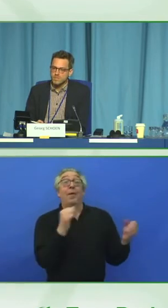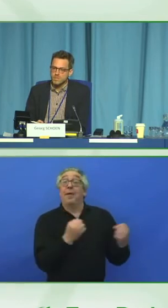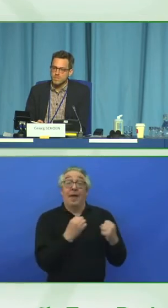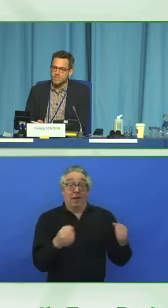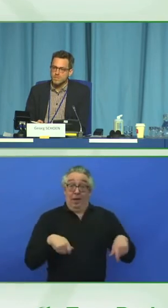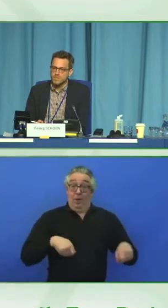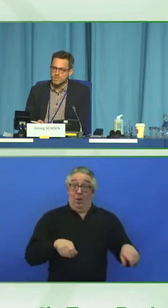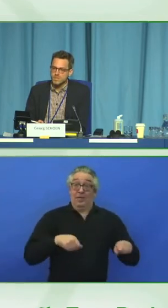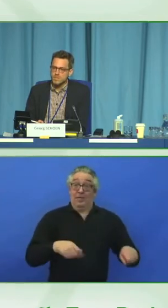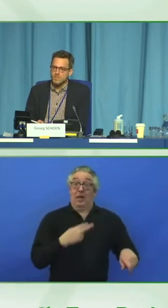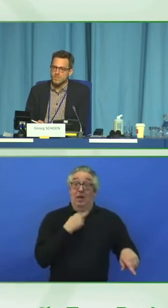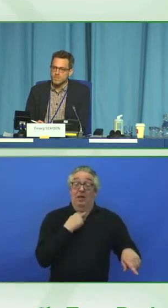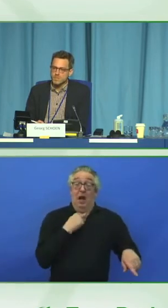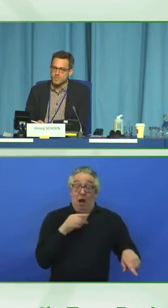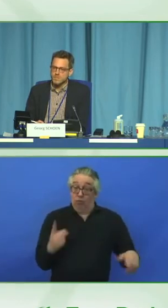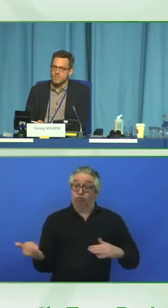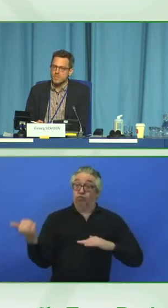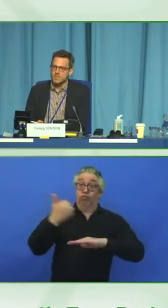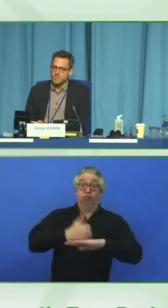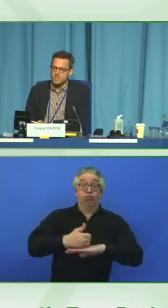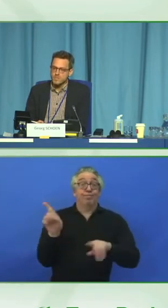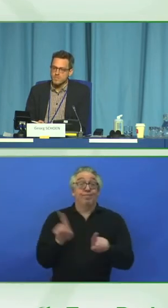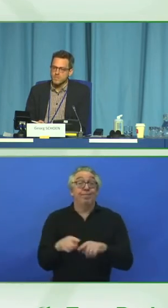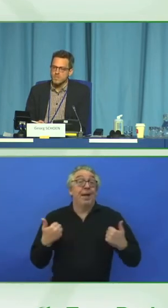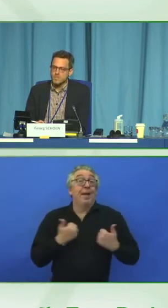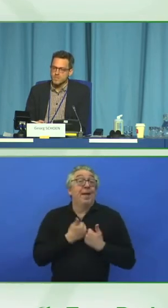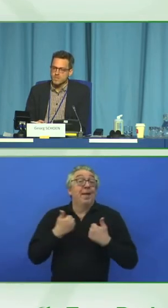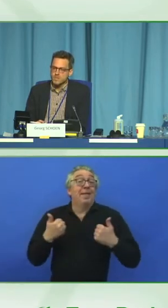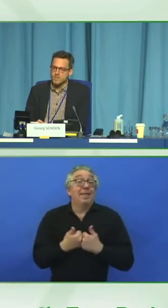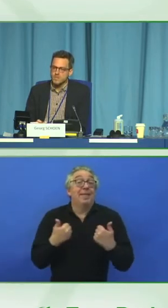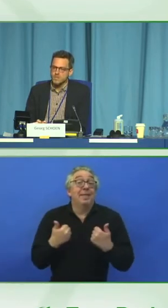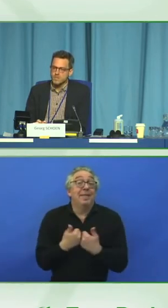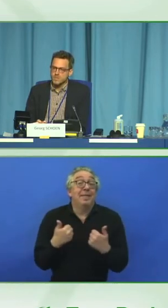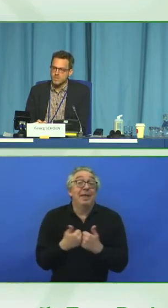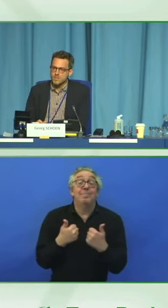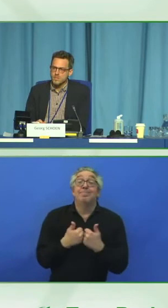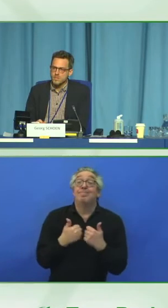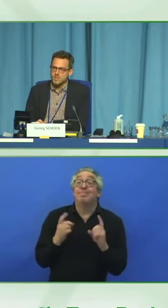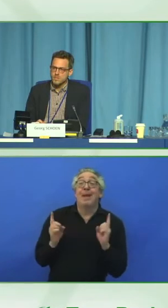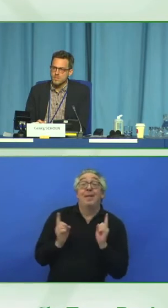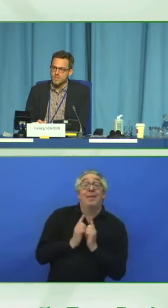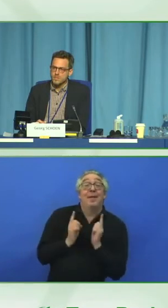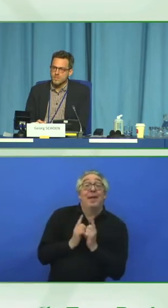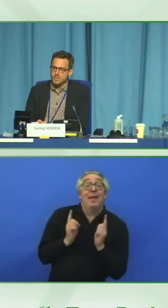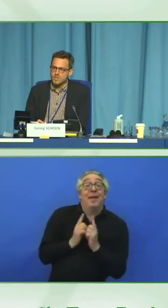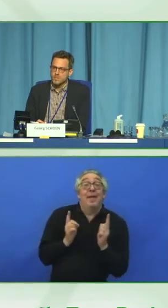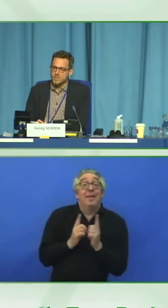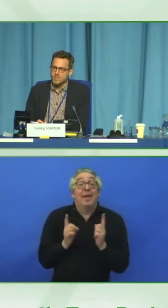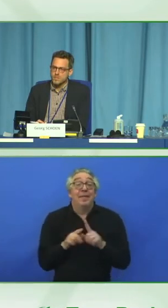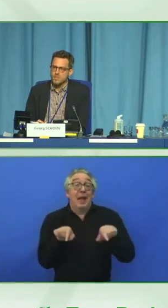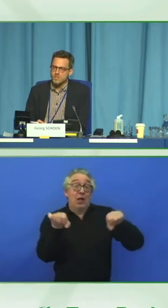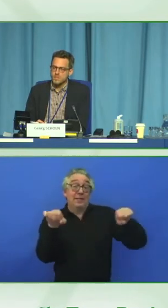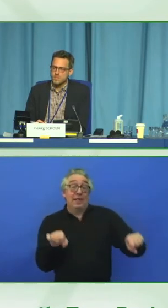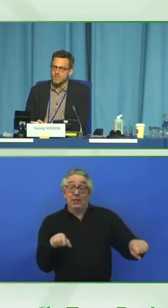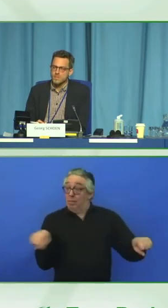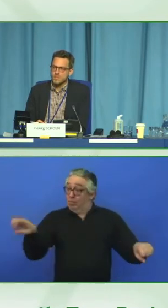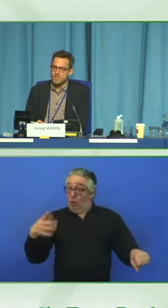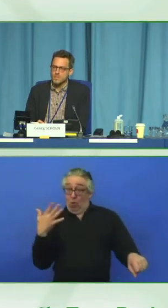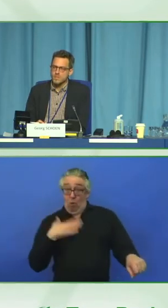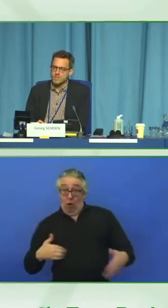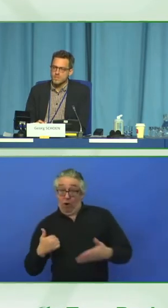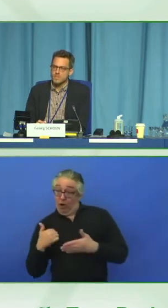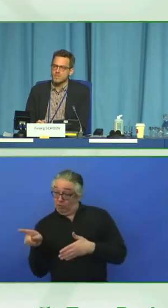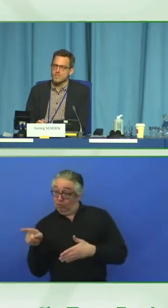these lovely personal stories, but I think the fact remains that there is no systematic way in which social